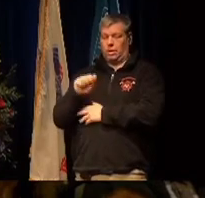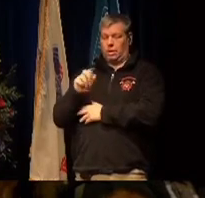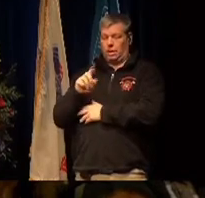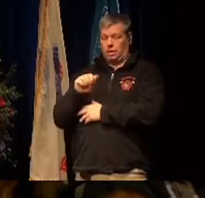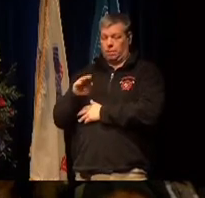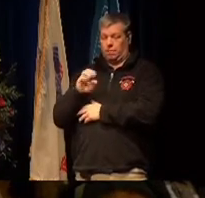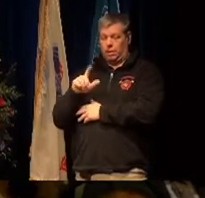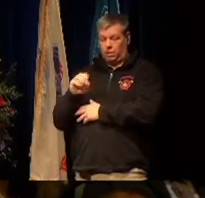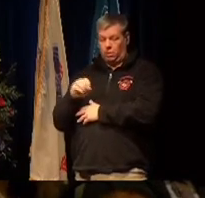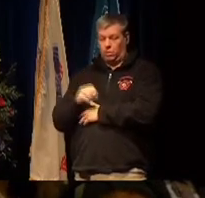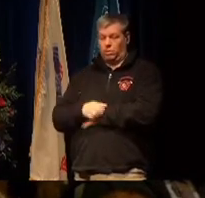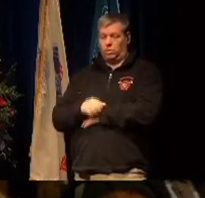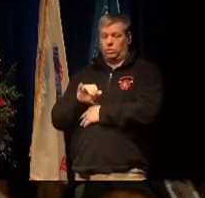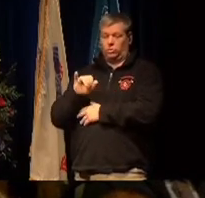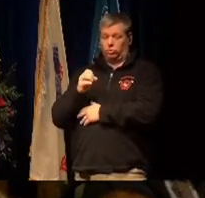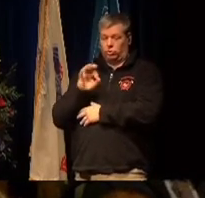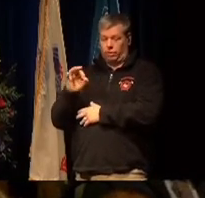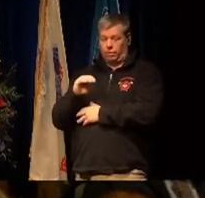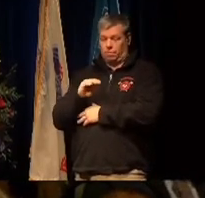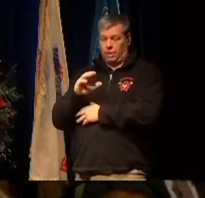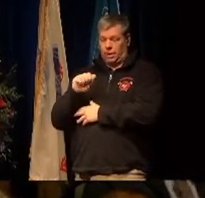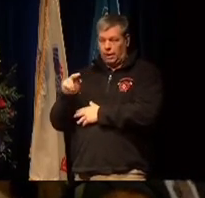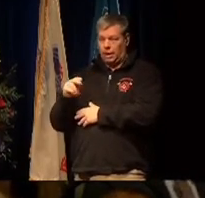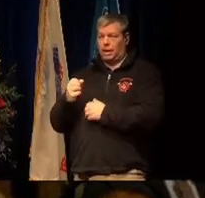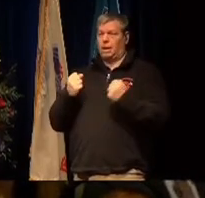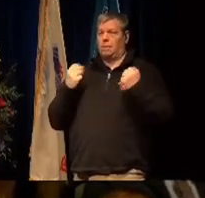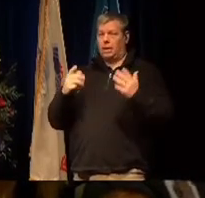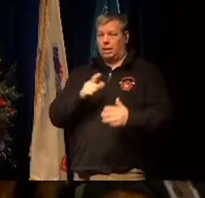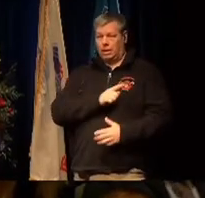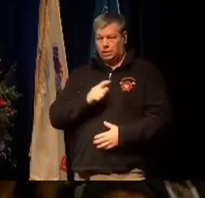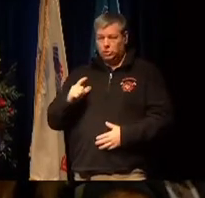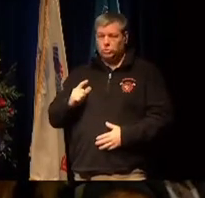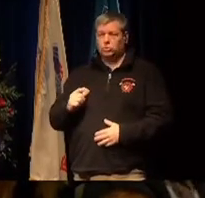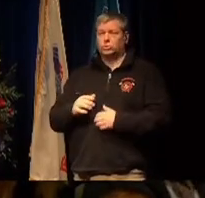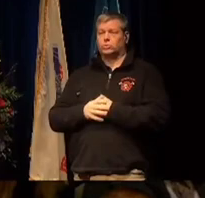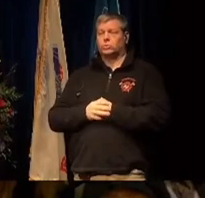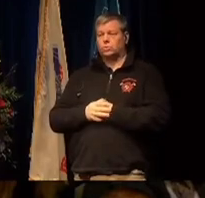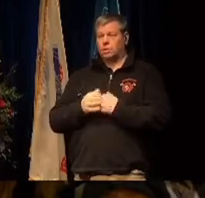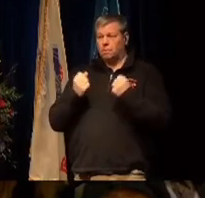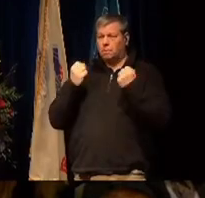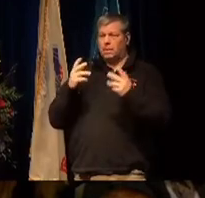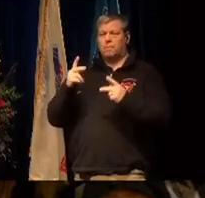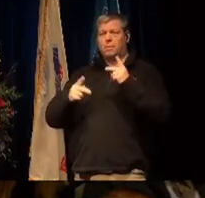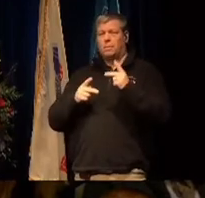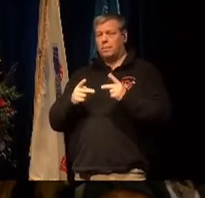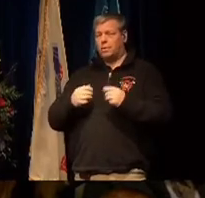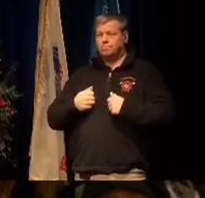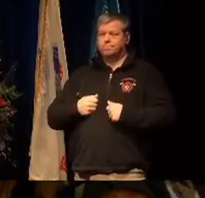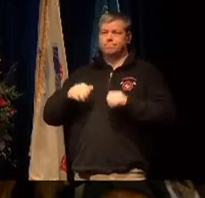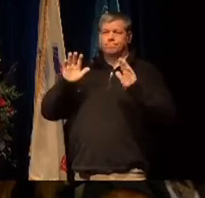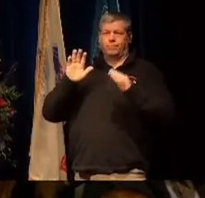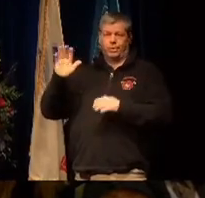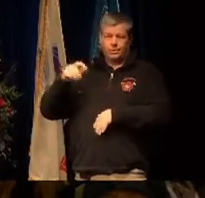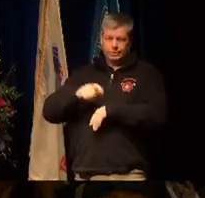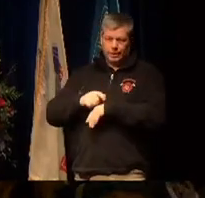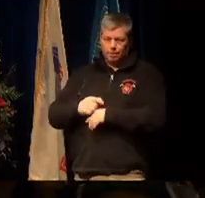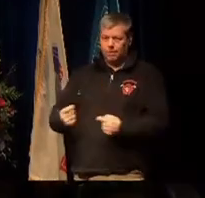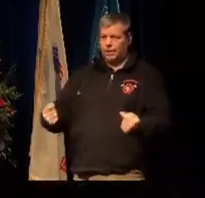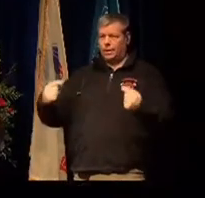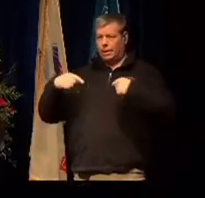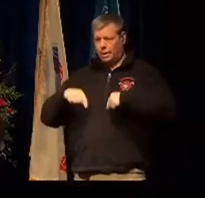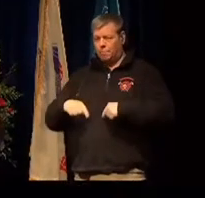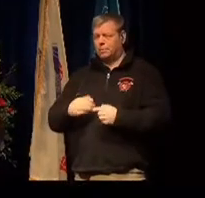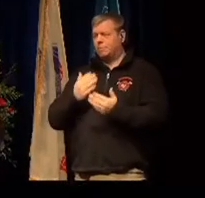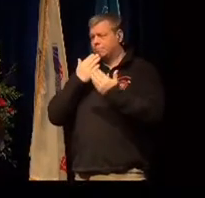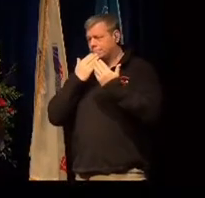many legislators and obviously important people that have given up some time to be here that we want to